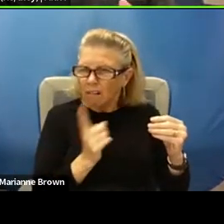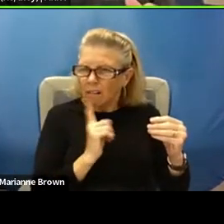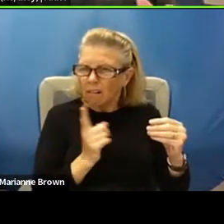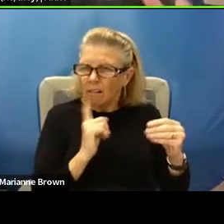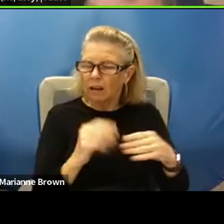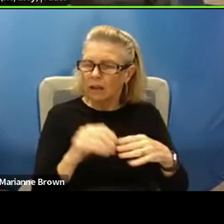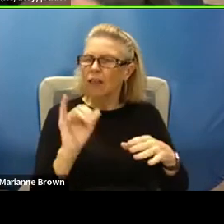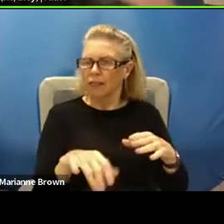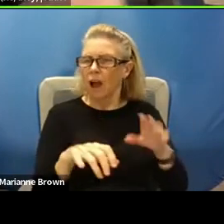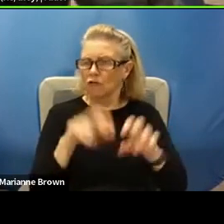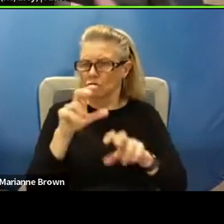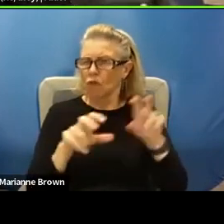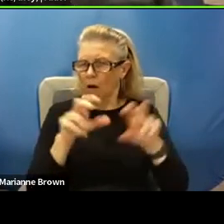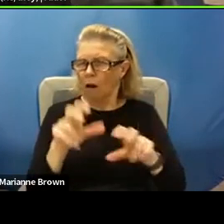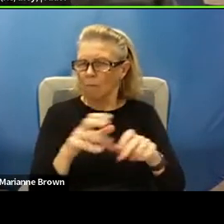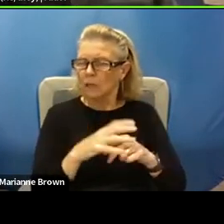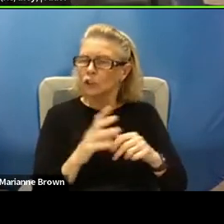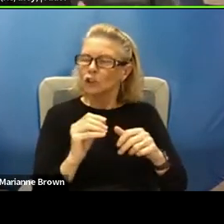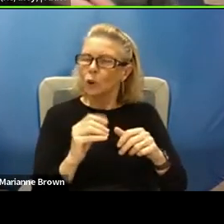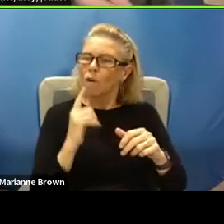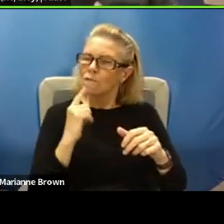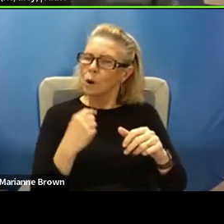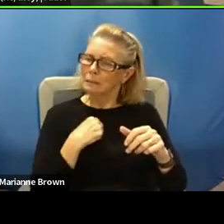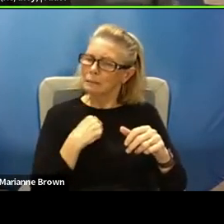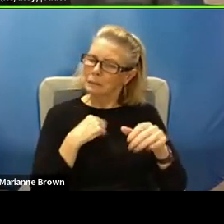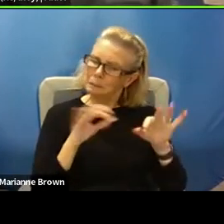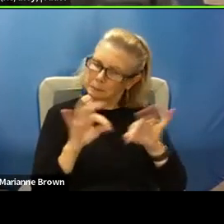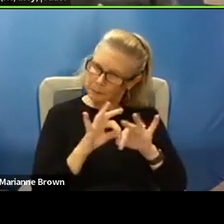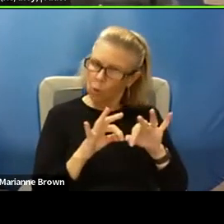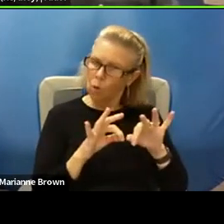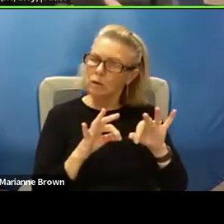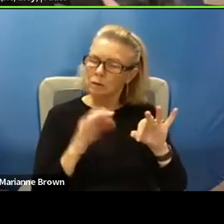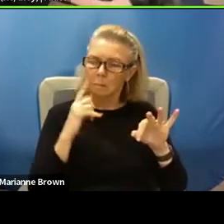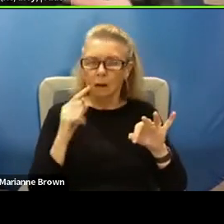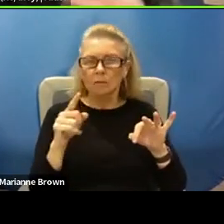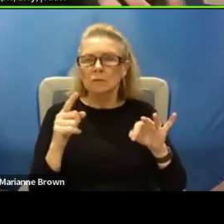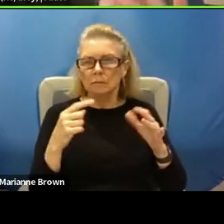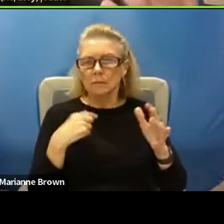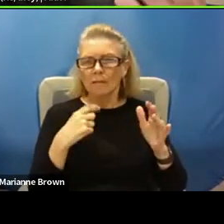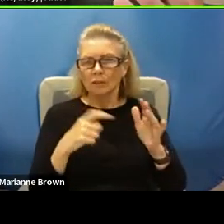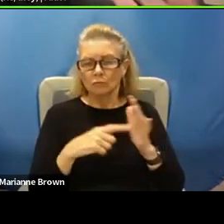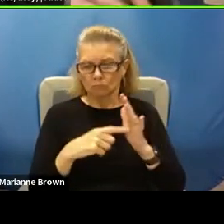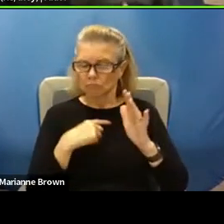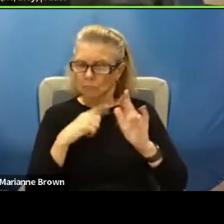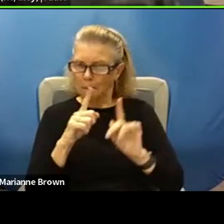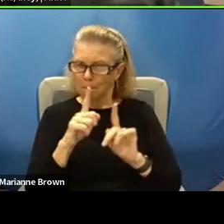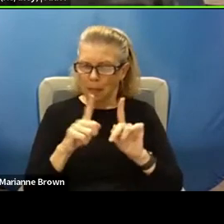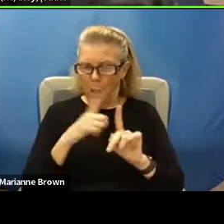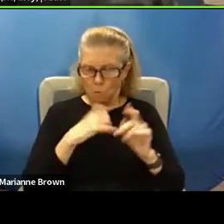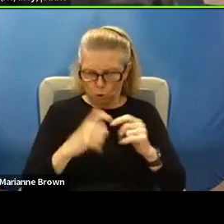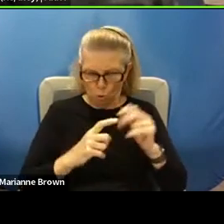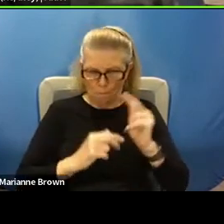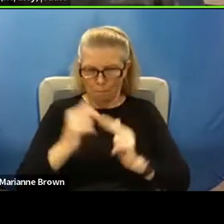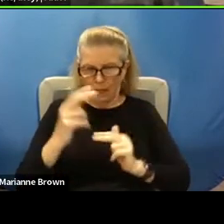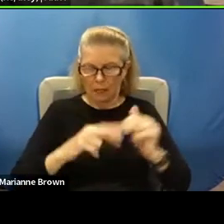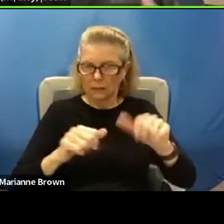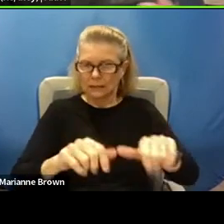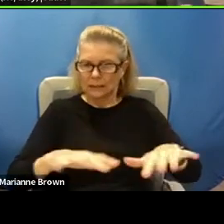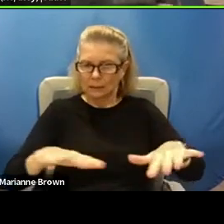really, it's a matter of positionality. It's a matter of like, am I building the space for people to get the